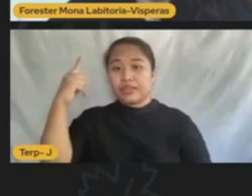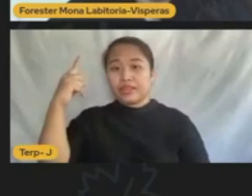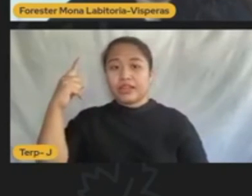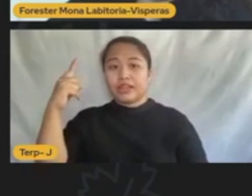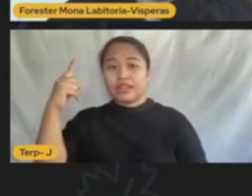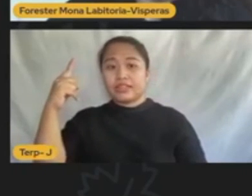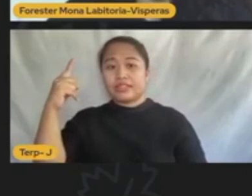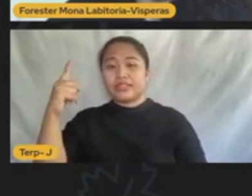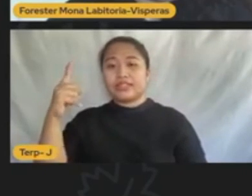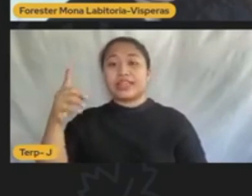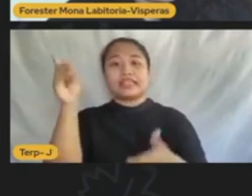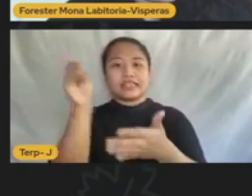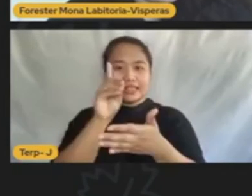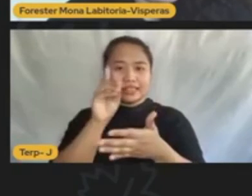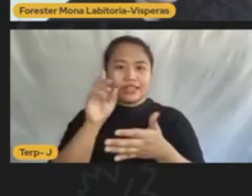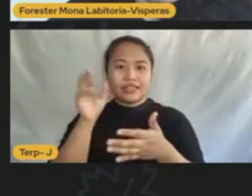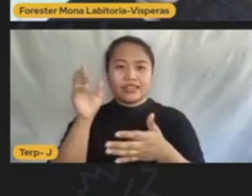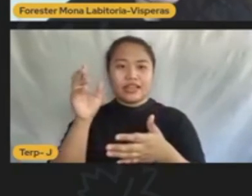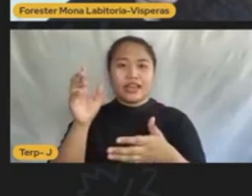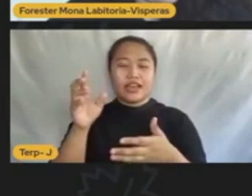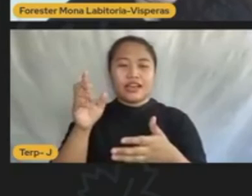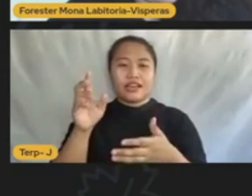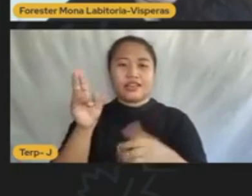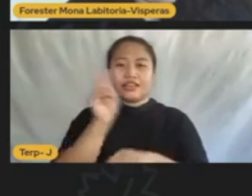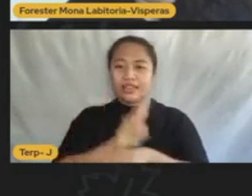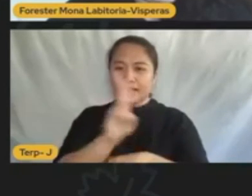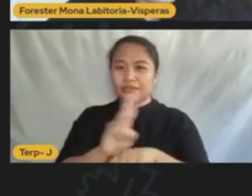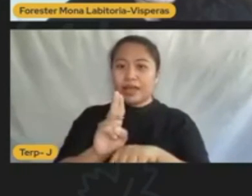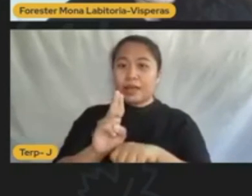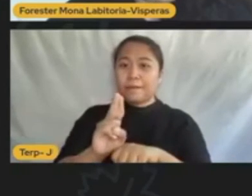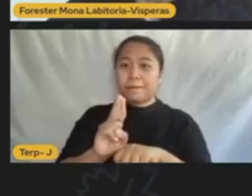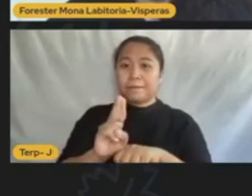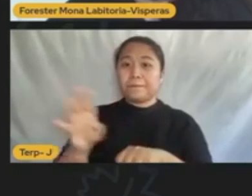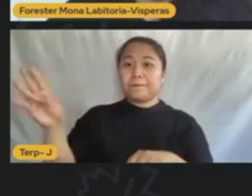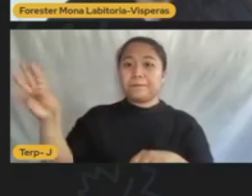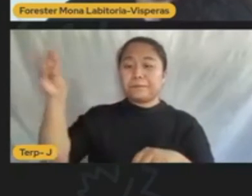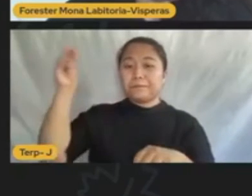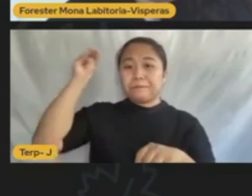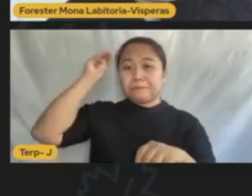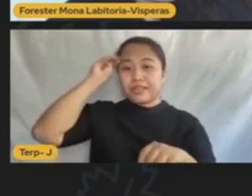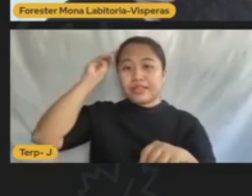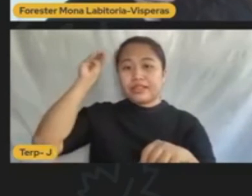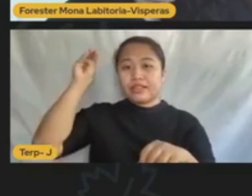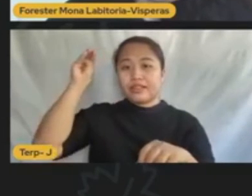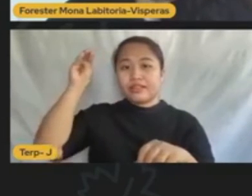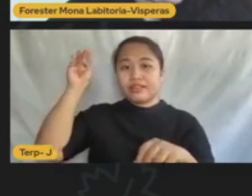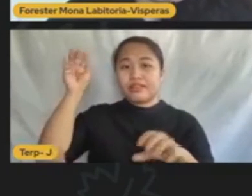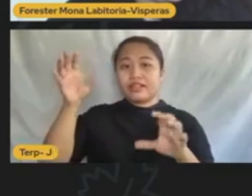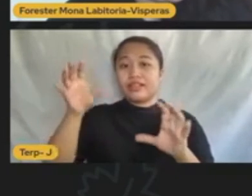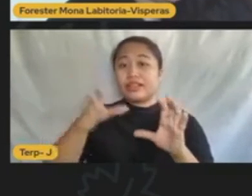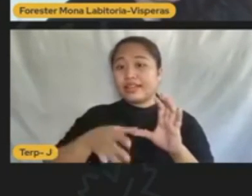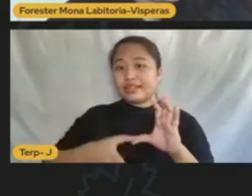the like the prototype of what intellectual disability is. However, since this is a range,